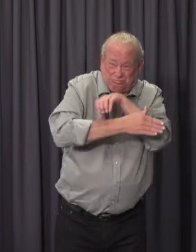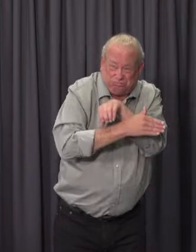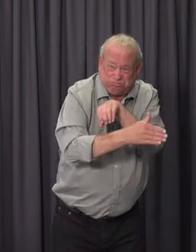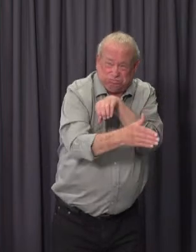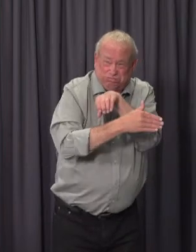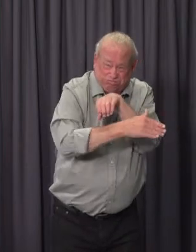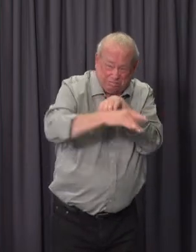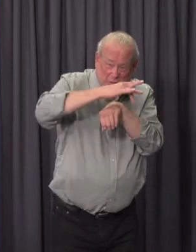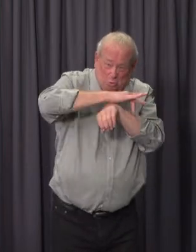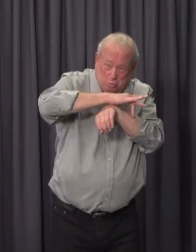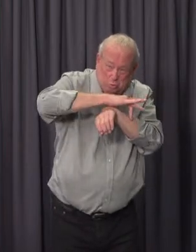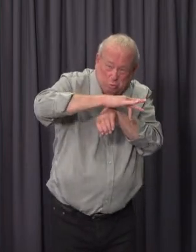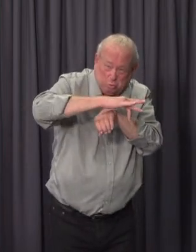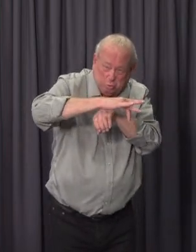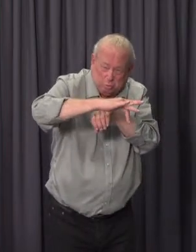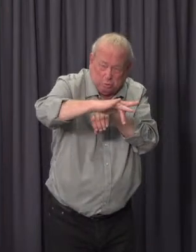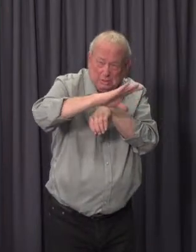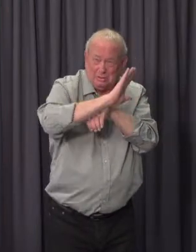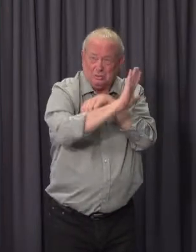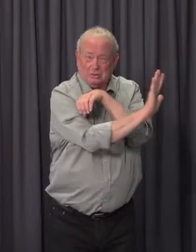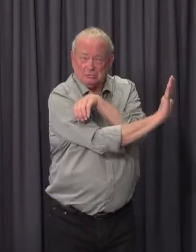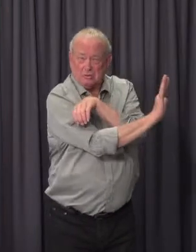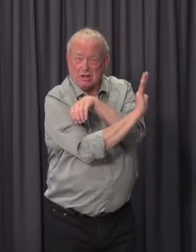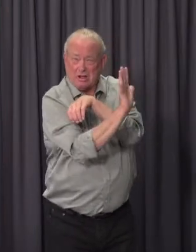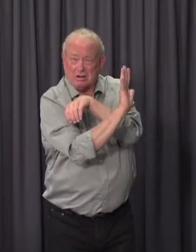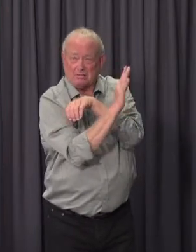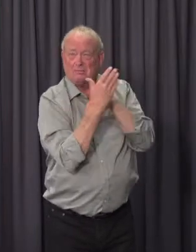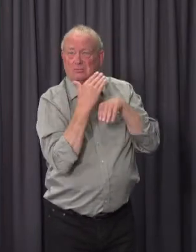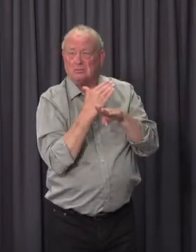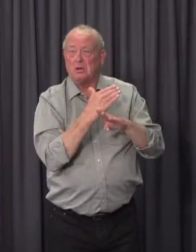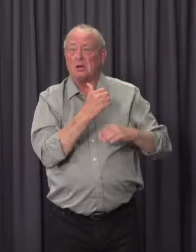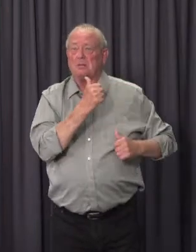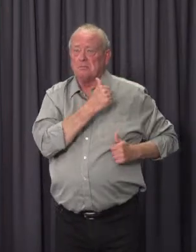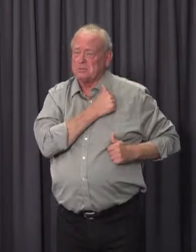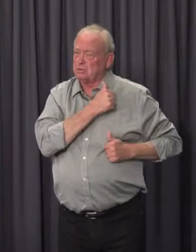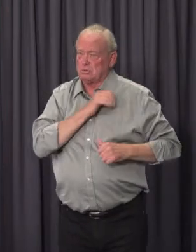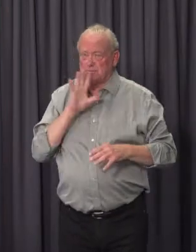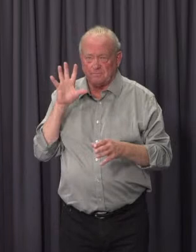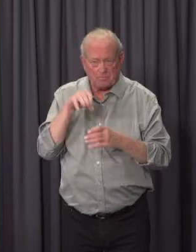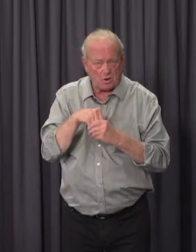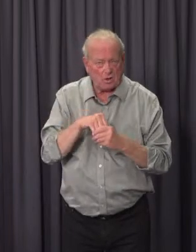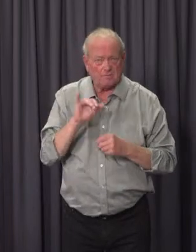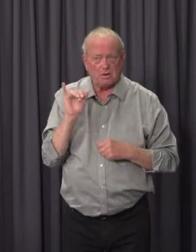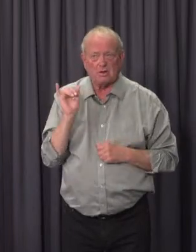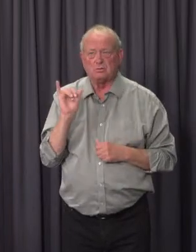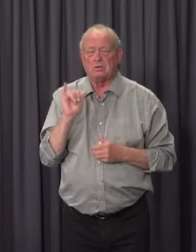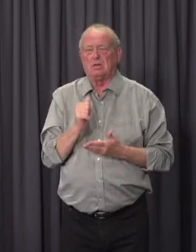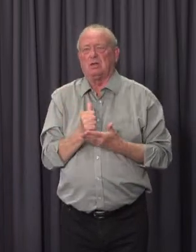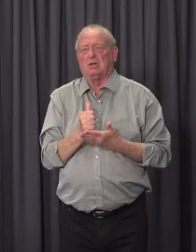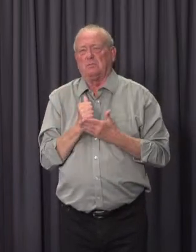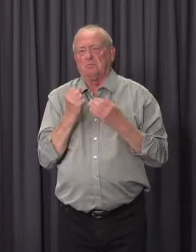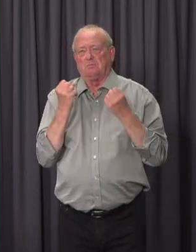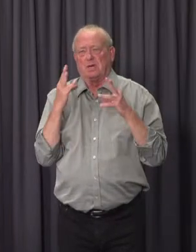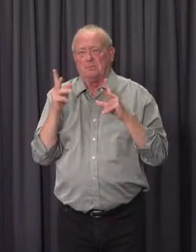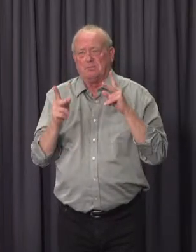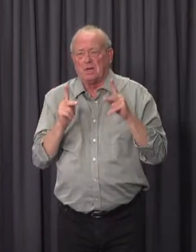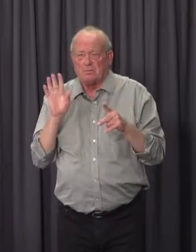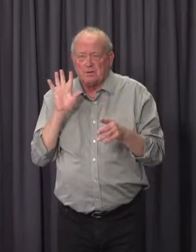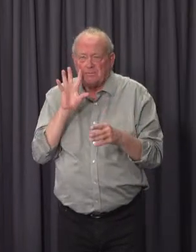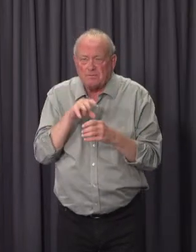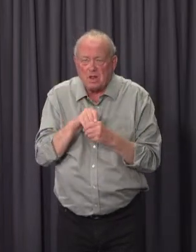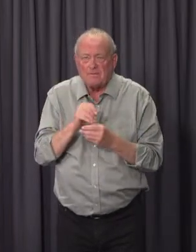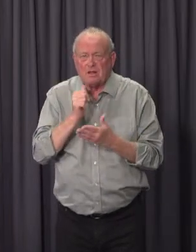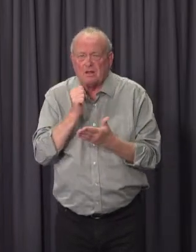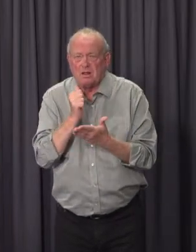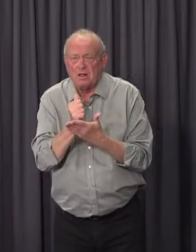had assistance there from the military with a significant number of boots on the ground there to help the work of